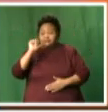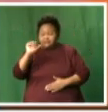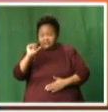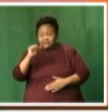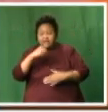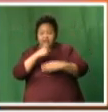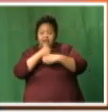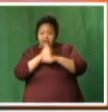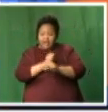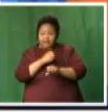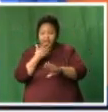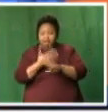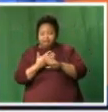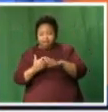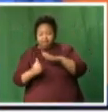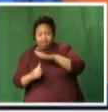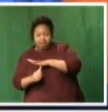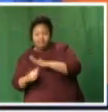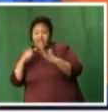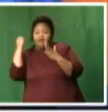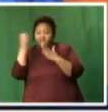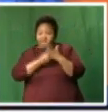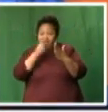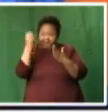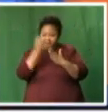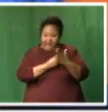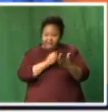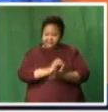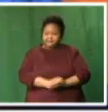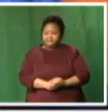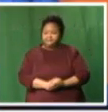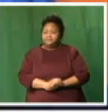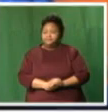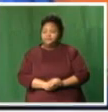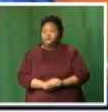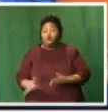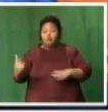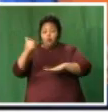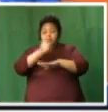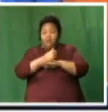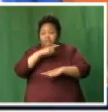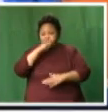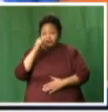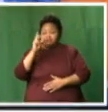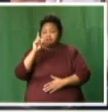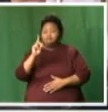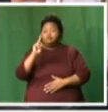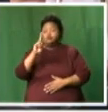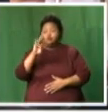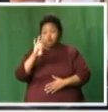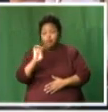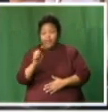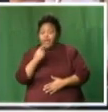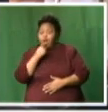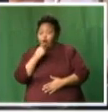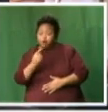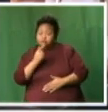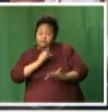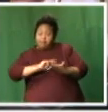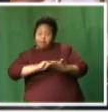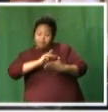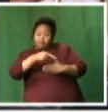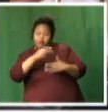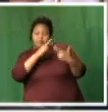of activism against gender-based violence. Umsunguli walenhlangano Dududube uthi tinhlelo tekufundisa umntwana longumfana